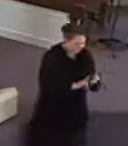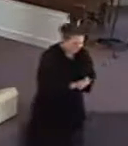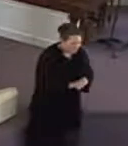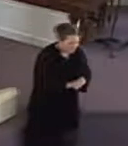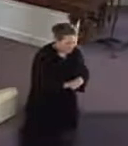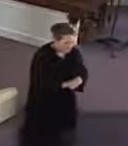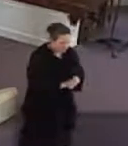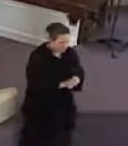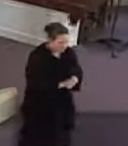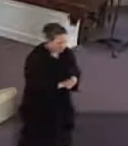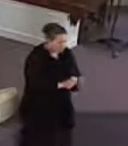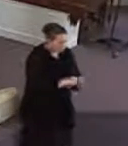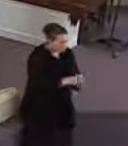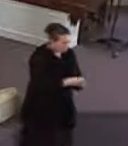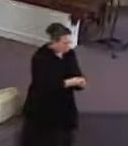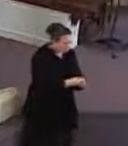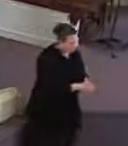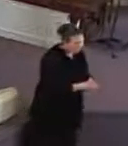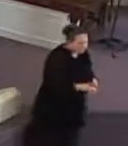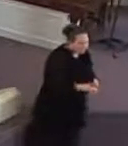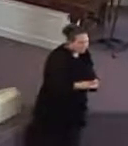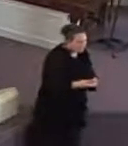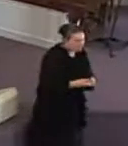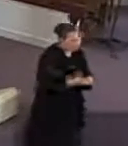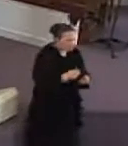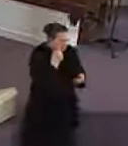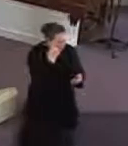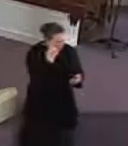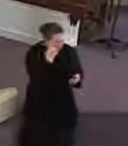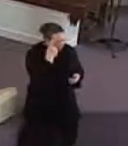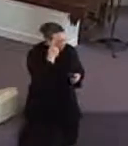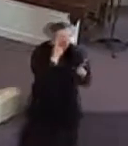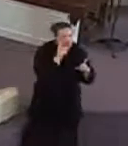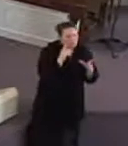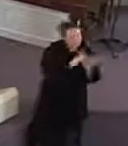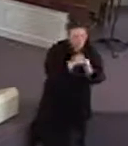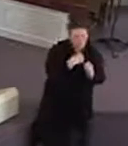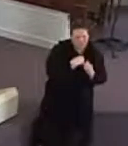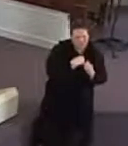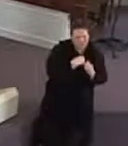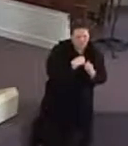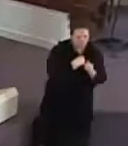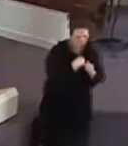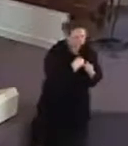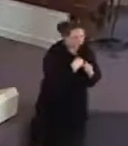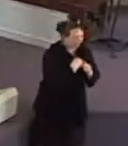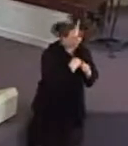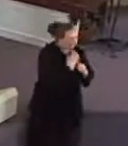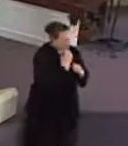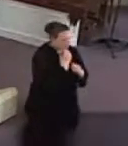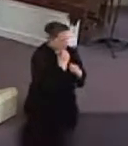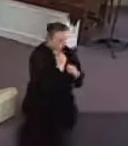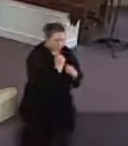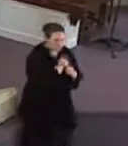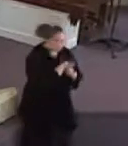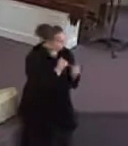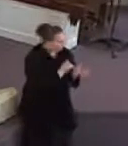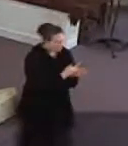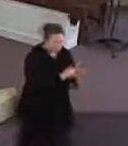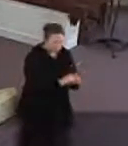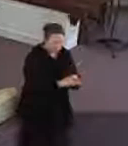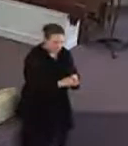We're gambling on the fact that he's not going to do it for a while. Let's don't be so sure about that. I tell you what we need to be sure